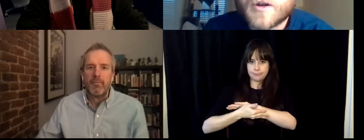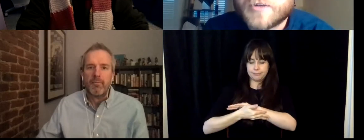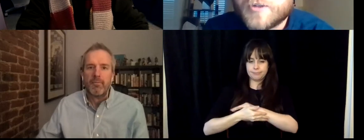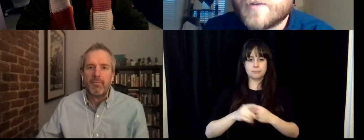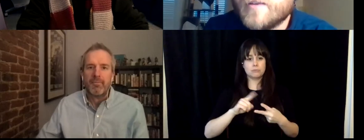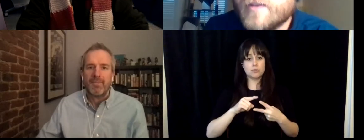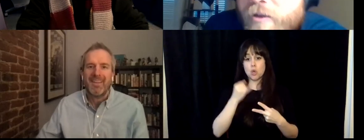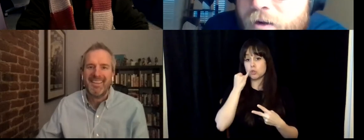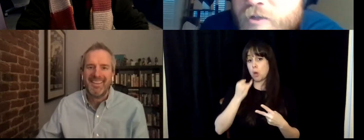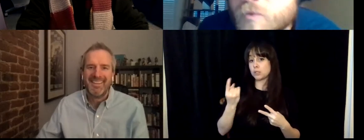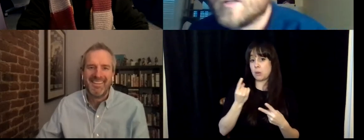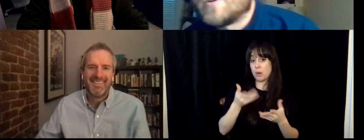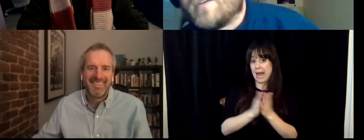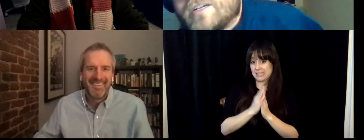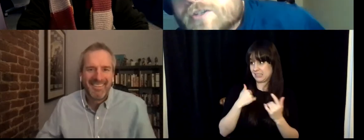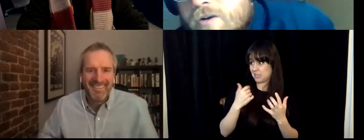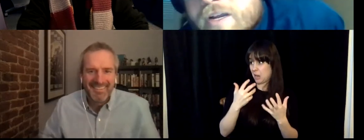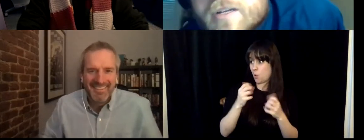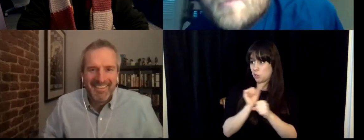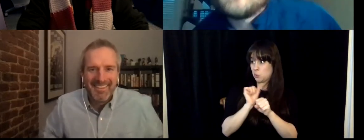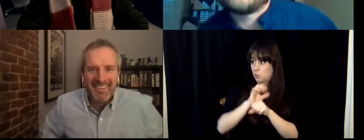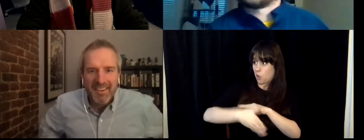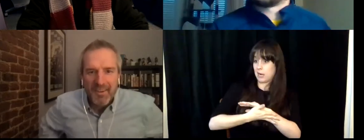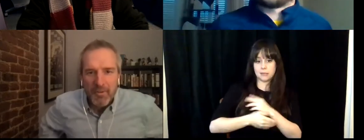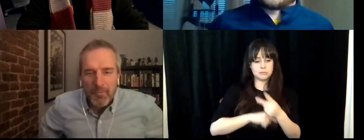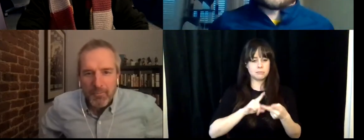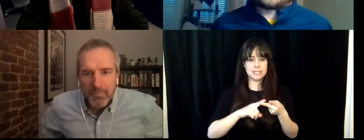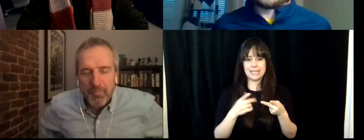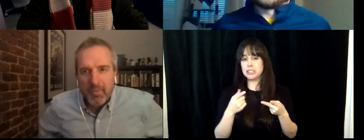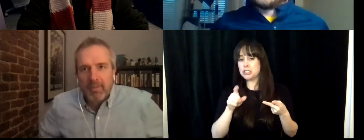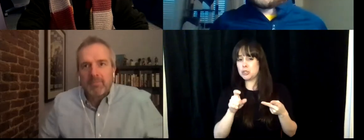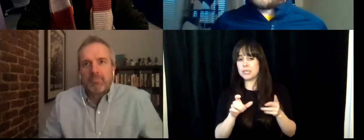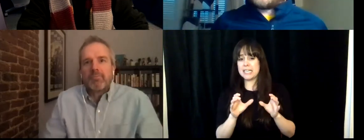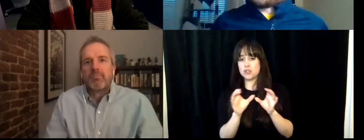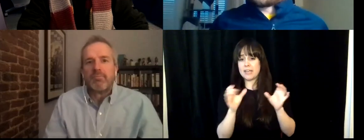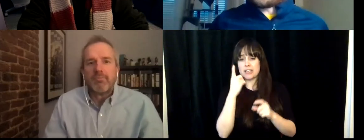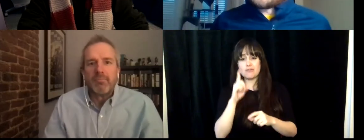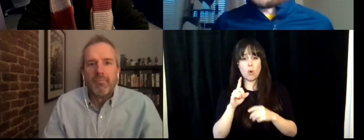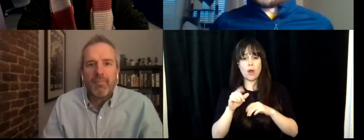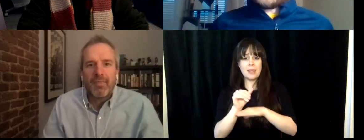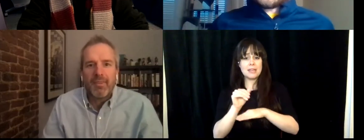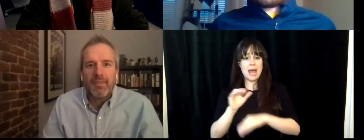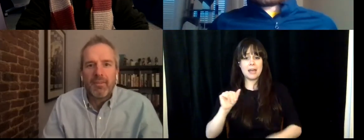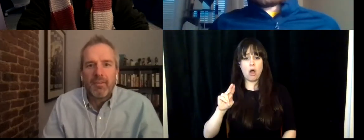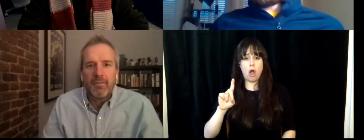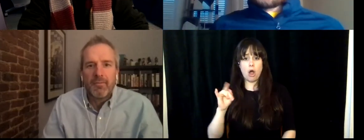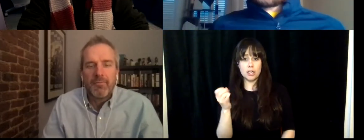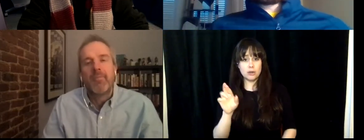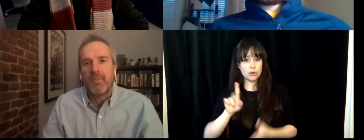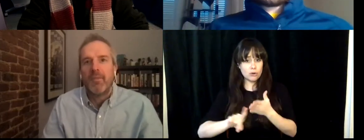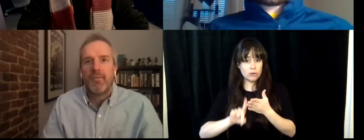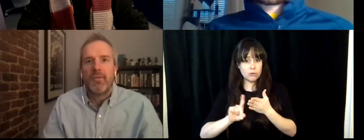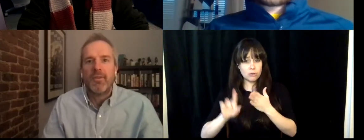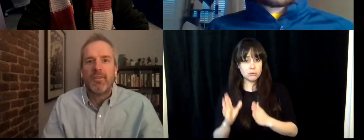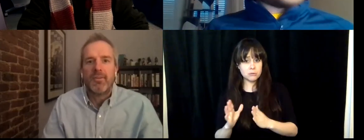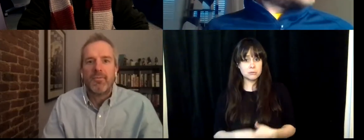work a night shift, and the other is what certifications are needed to be a night auditor. And I think both of those could, you know,